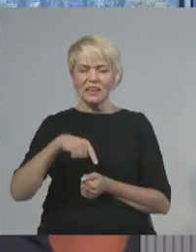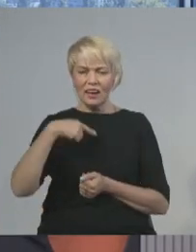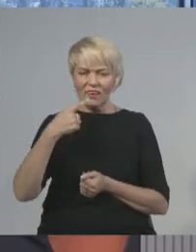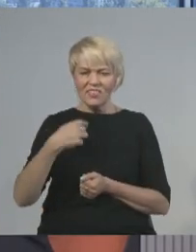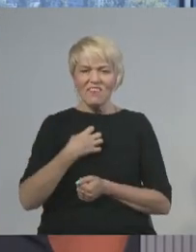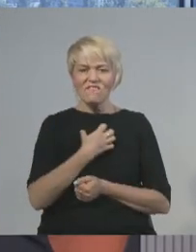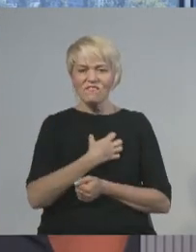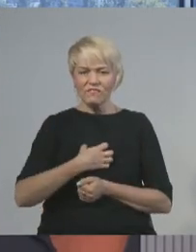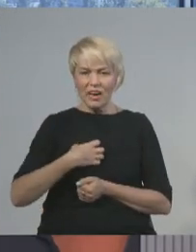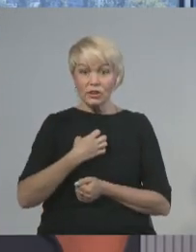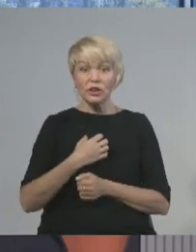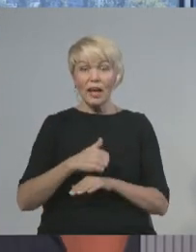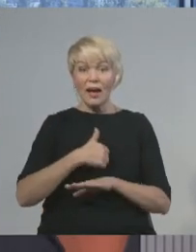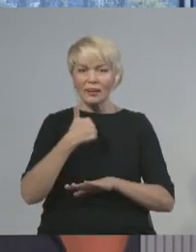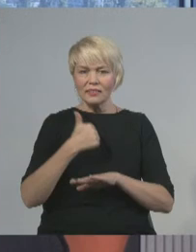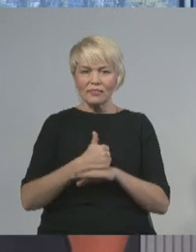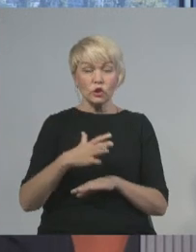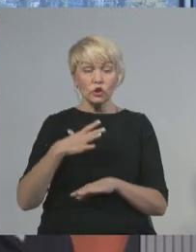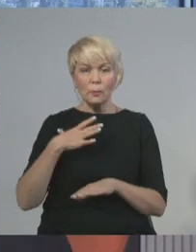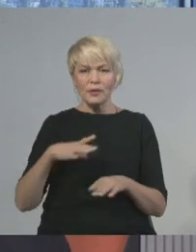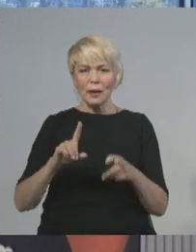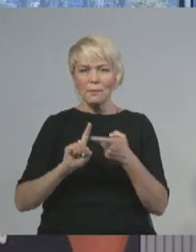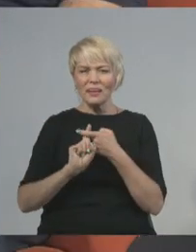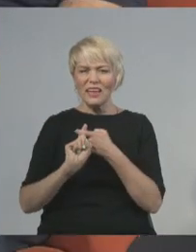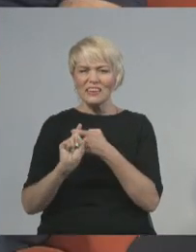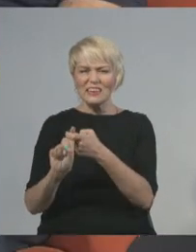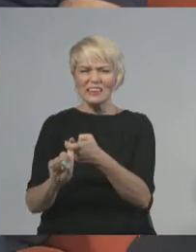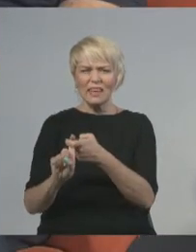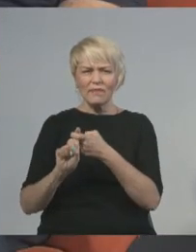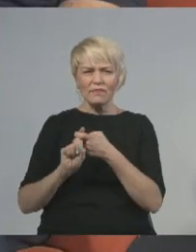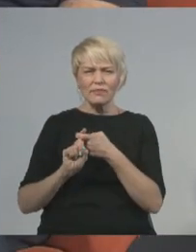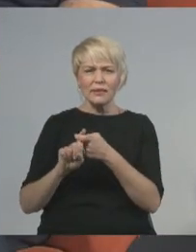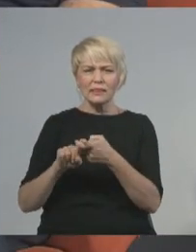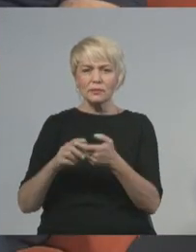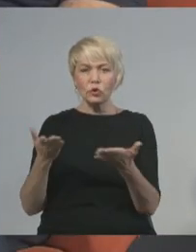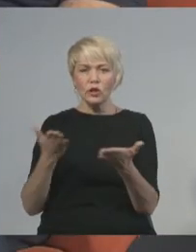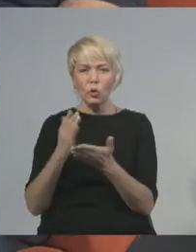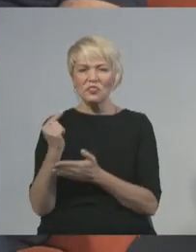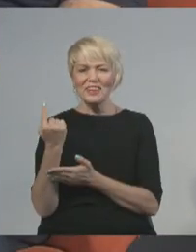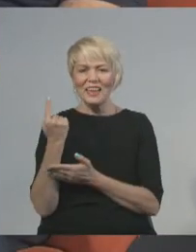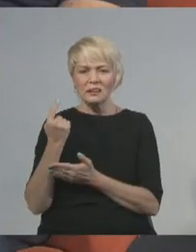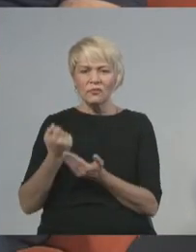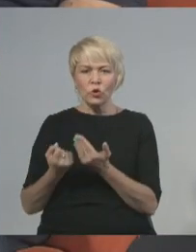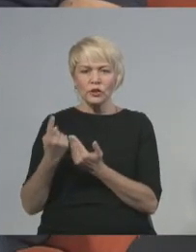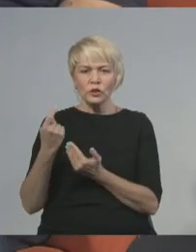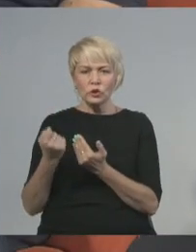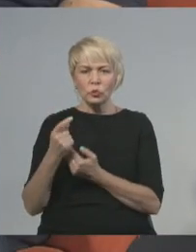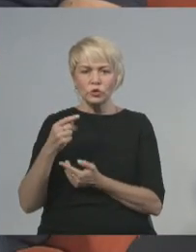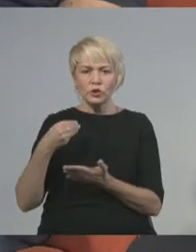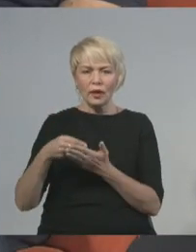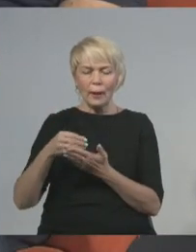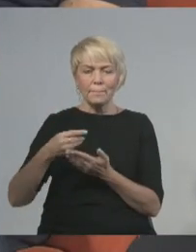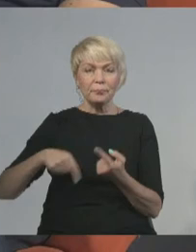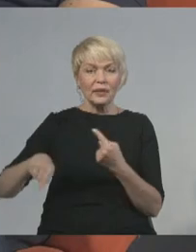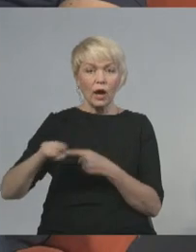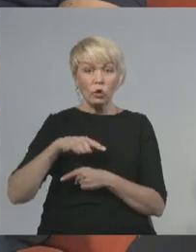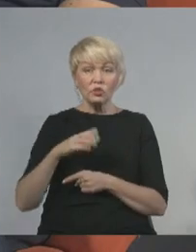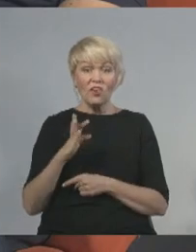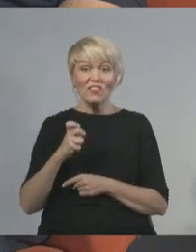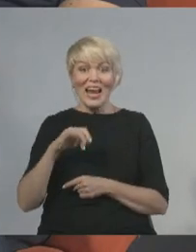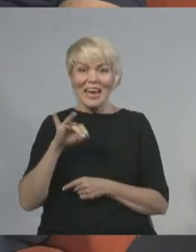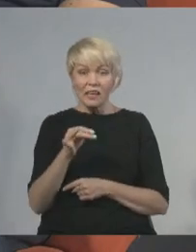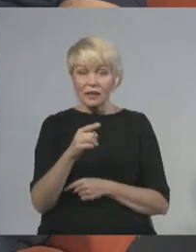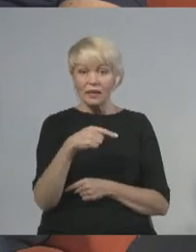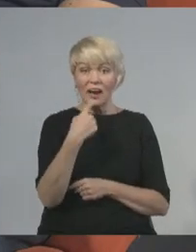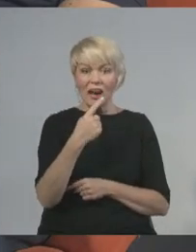we also said that it is important the most important is that the media doesn't depend on a single source of